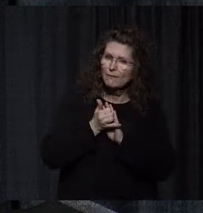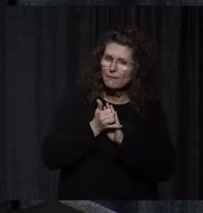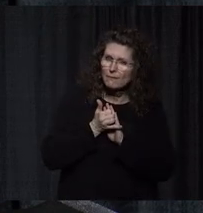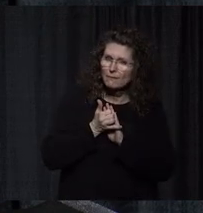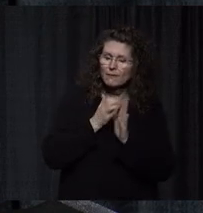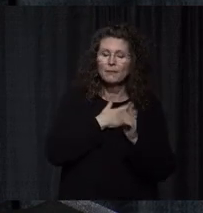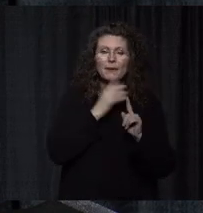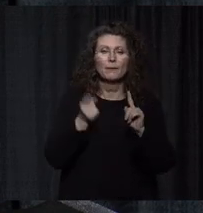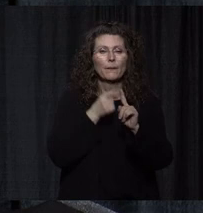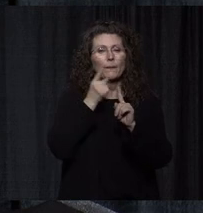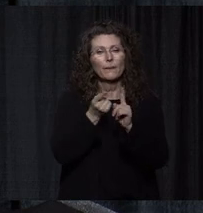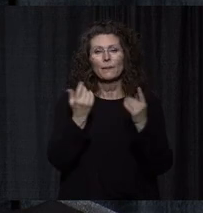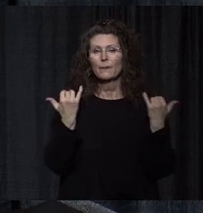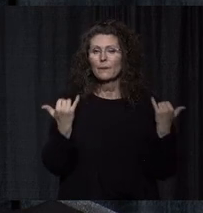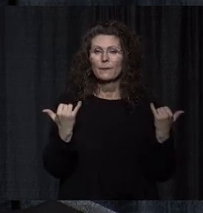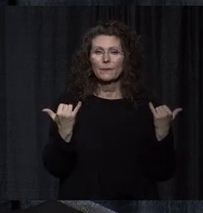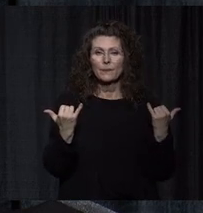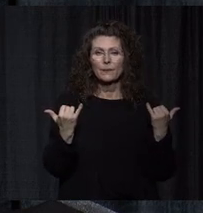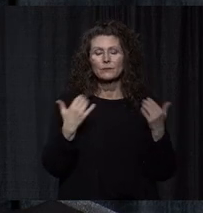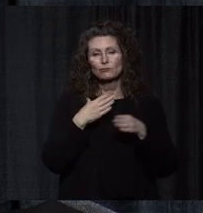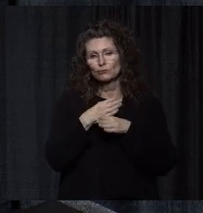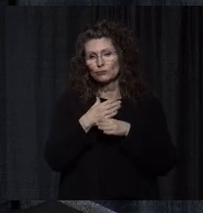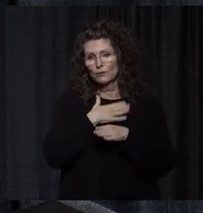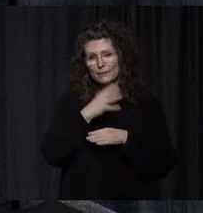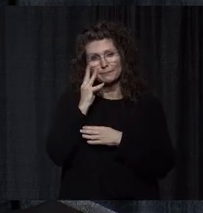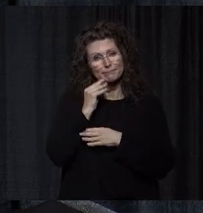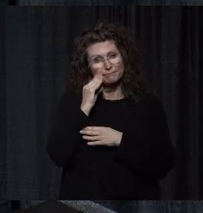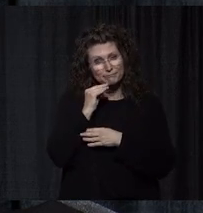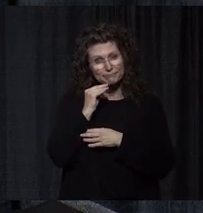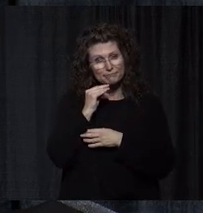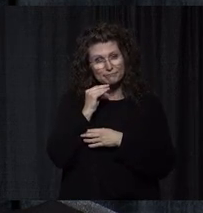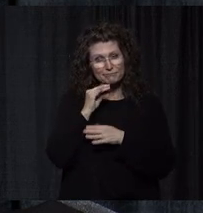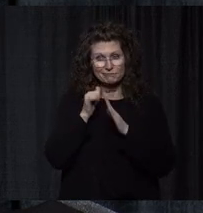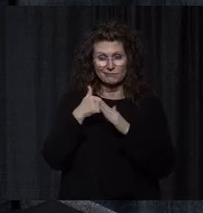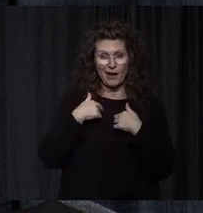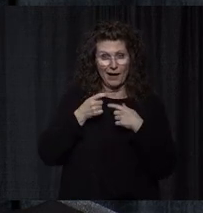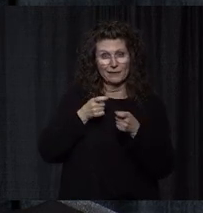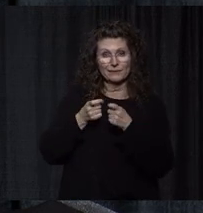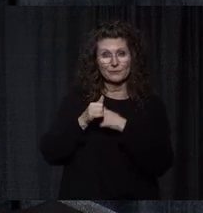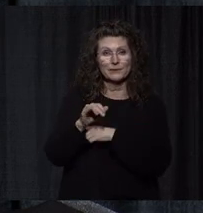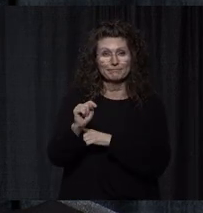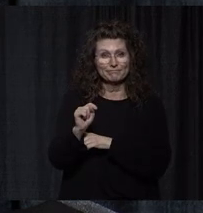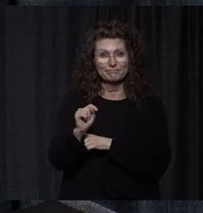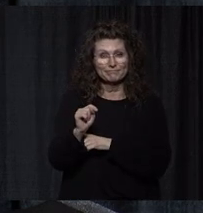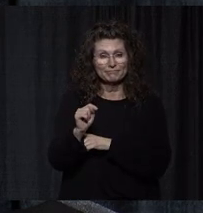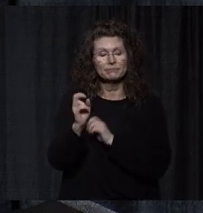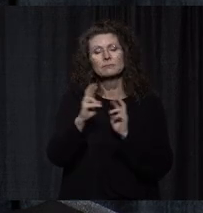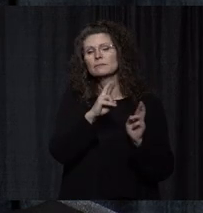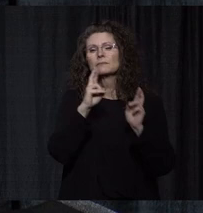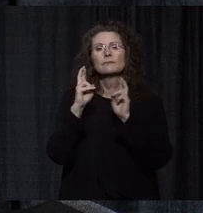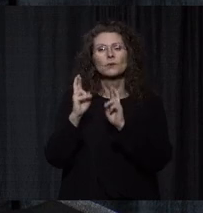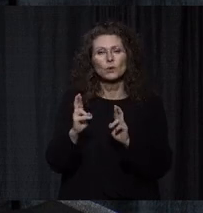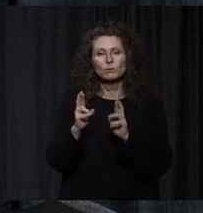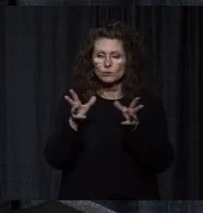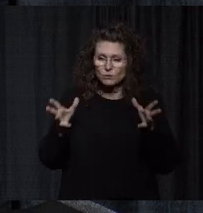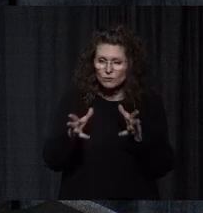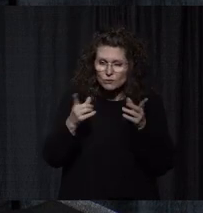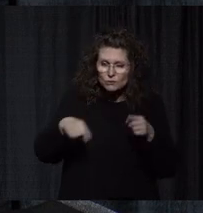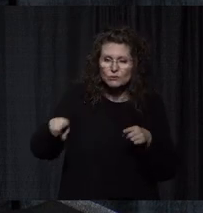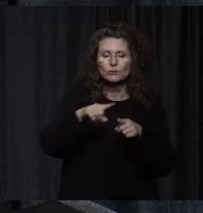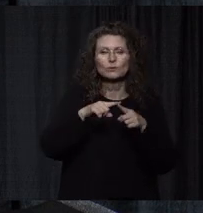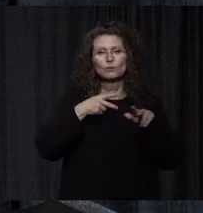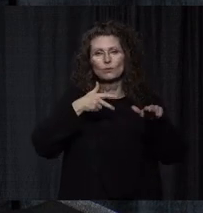My goal tonight is to share how I have experienced and dealt with it, in the hope of empowering others to walk